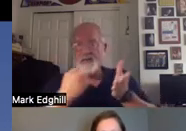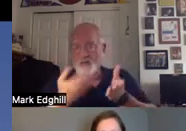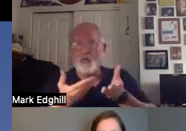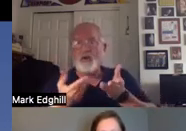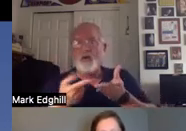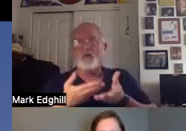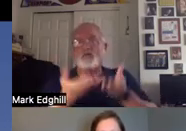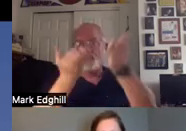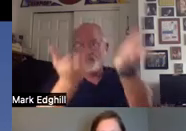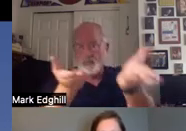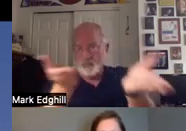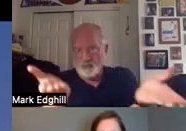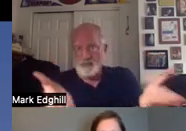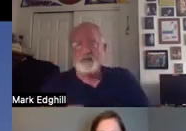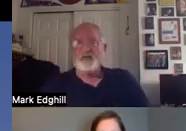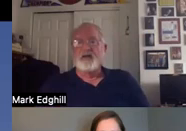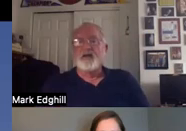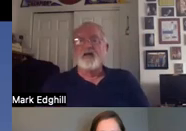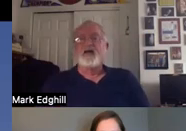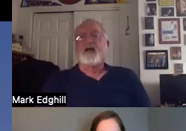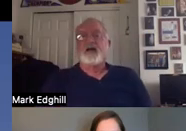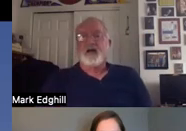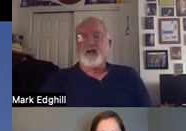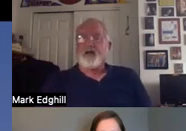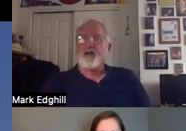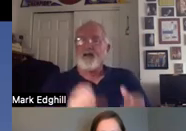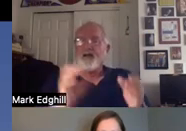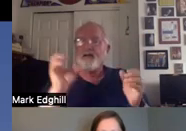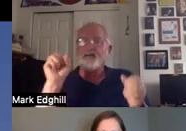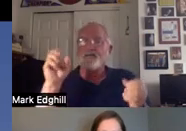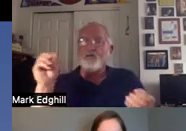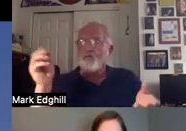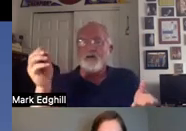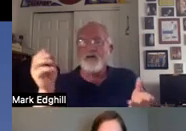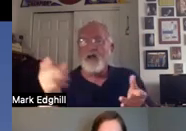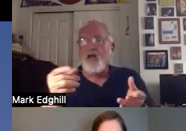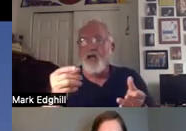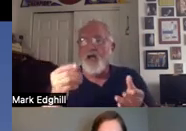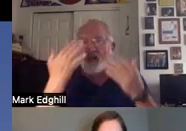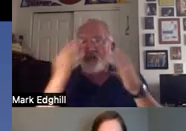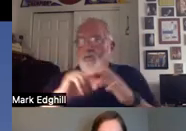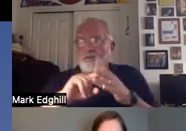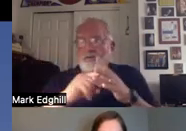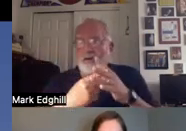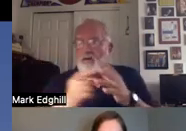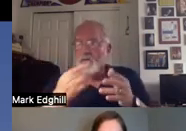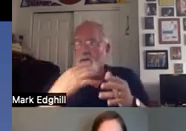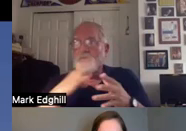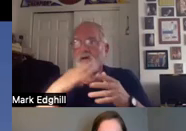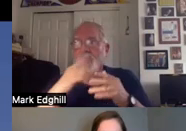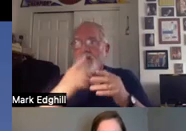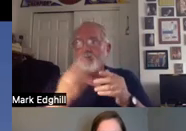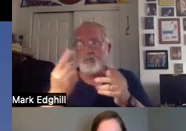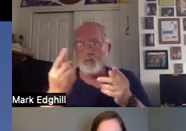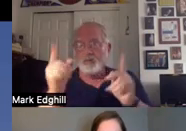able to enjoy all of the various art in the museum that the museum has to offer. I don't know where to start. You want to